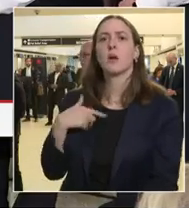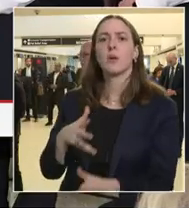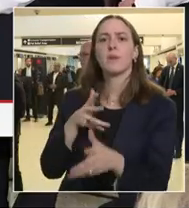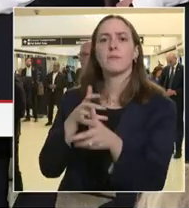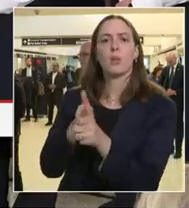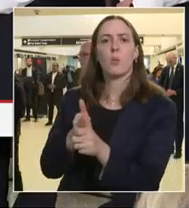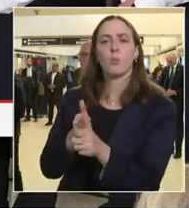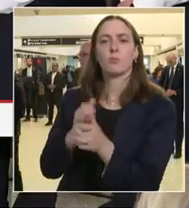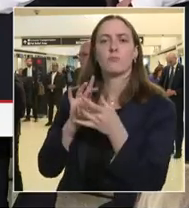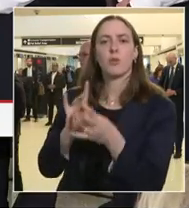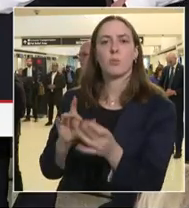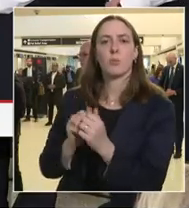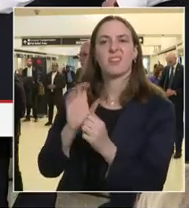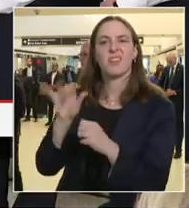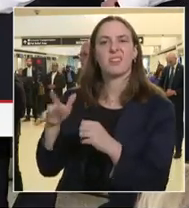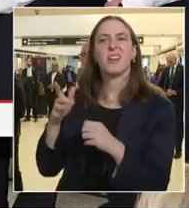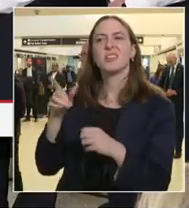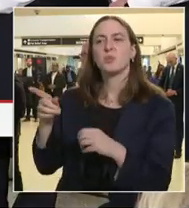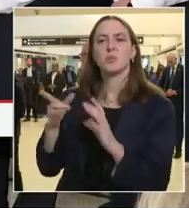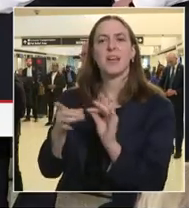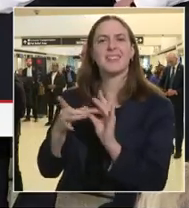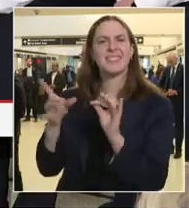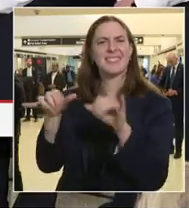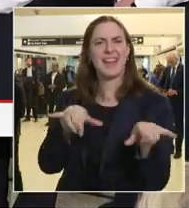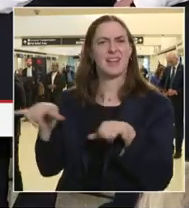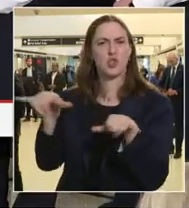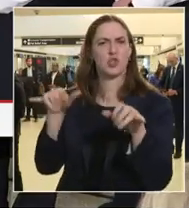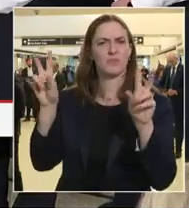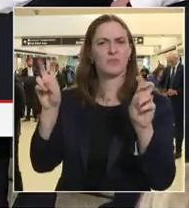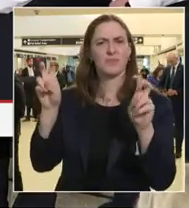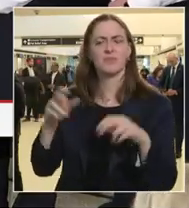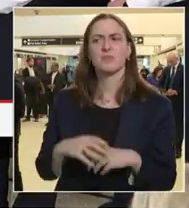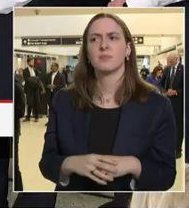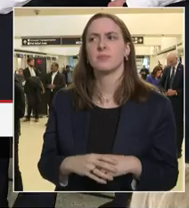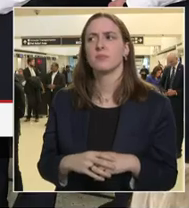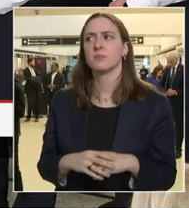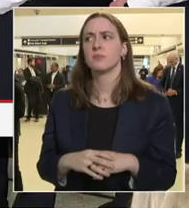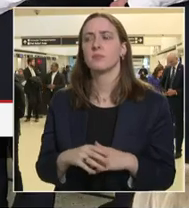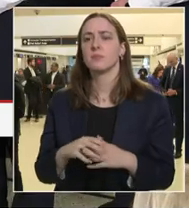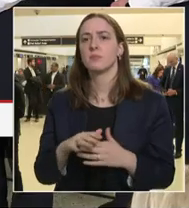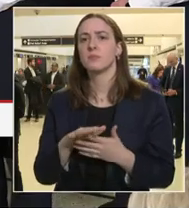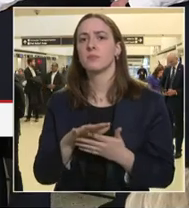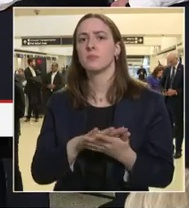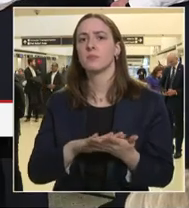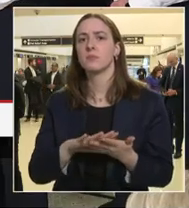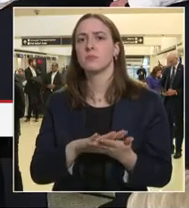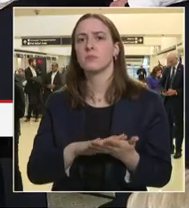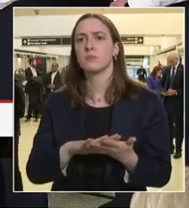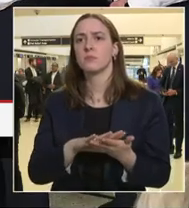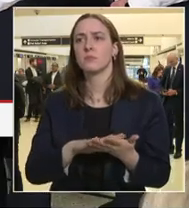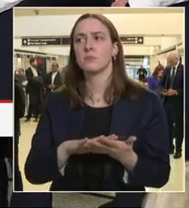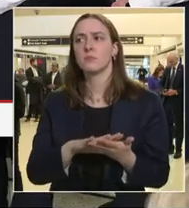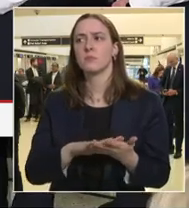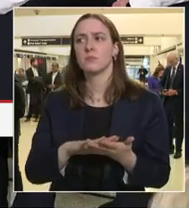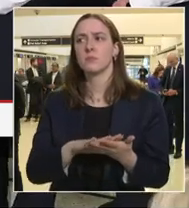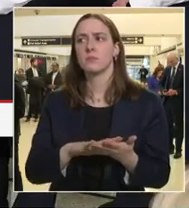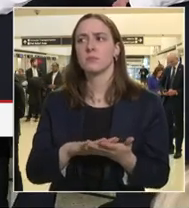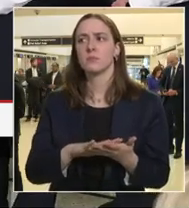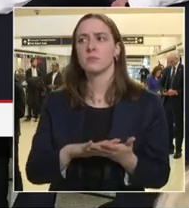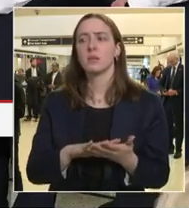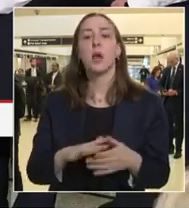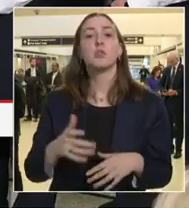Flight path, because you said it's standard. So can you speak to the conversations with air traffic control? Were there blind spots here? I don't know if